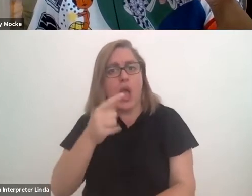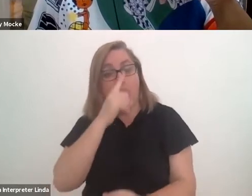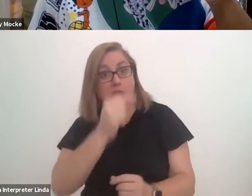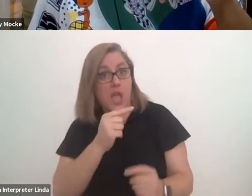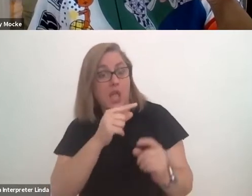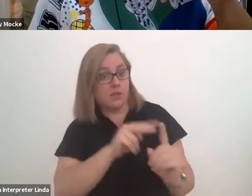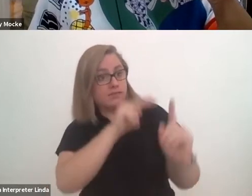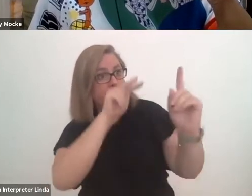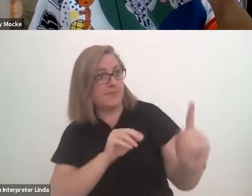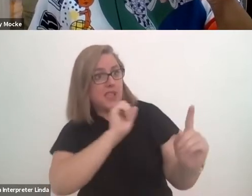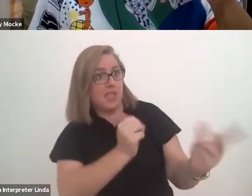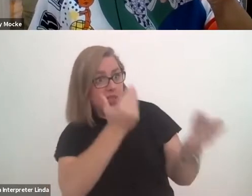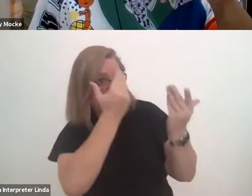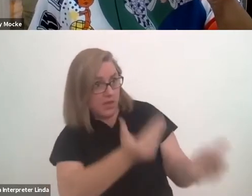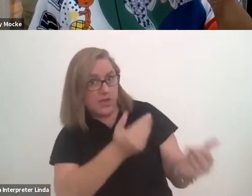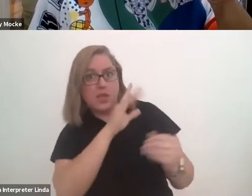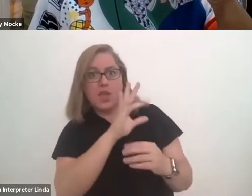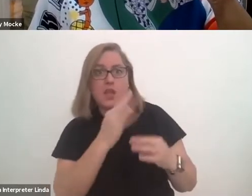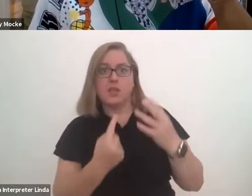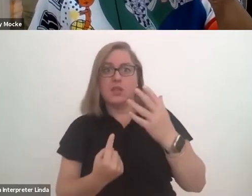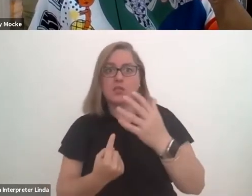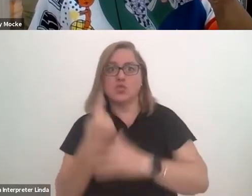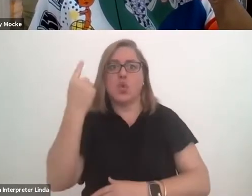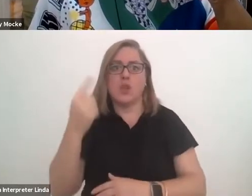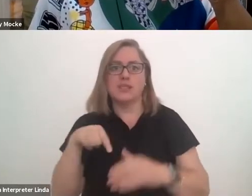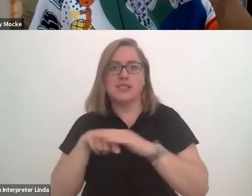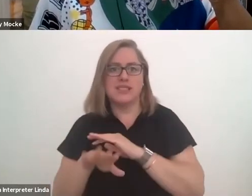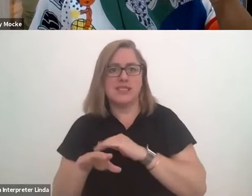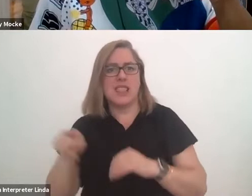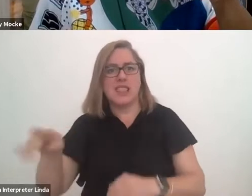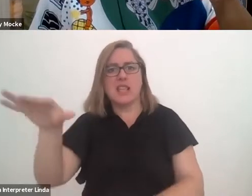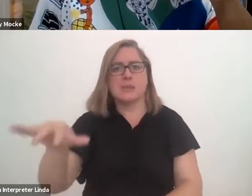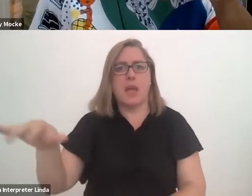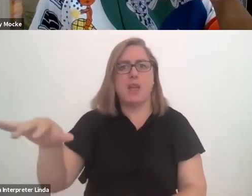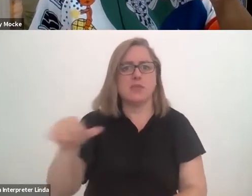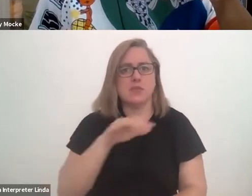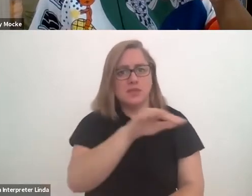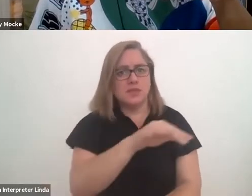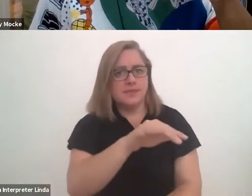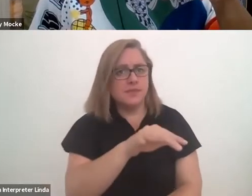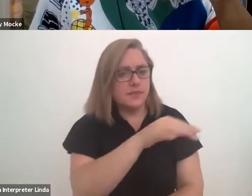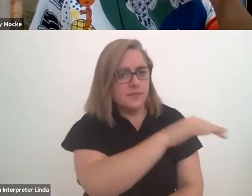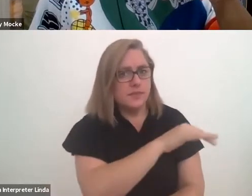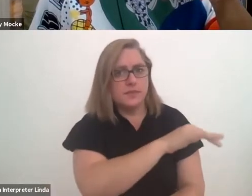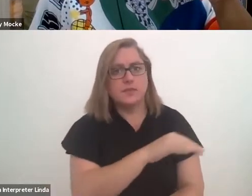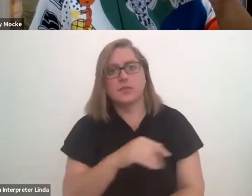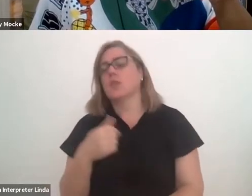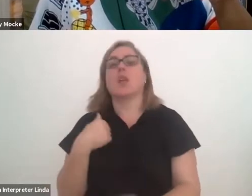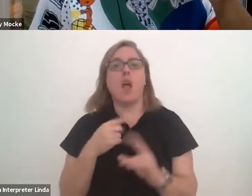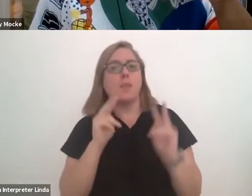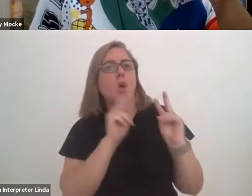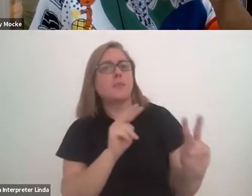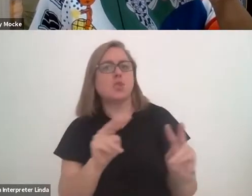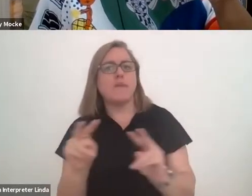afar and not want to show up in their spaces. And I think I'm very much an observer,